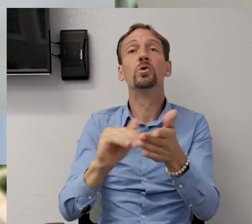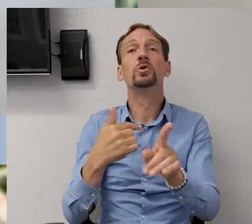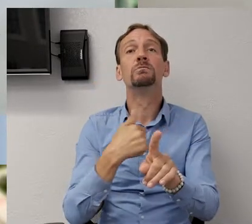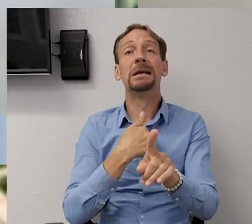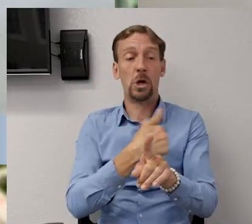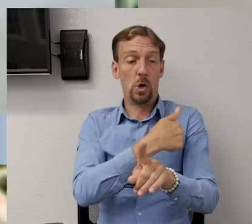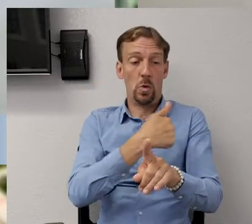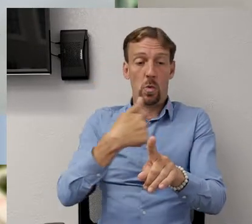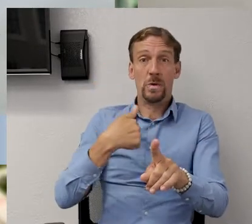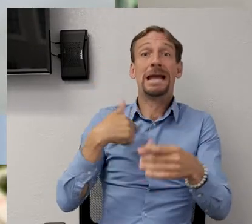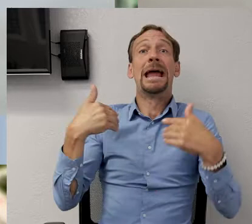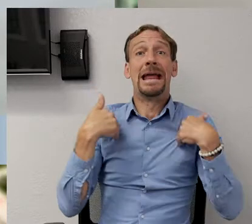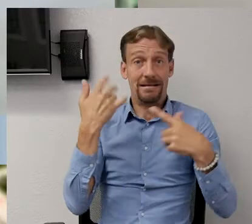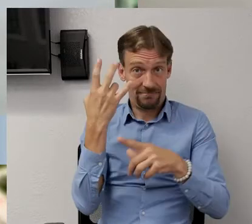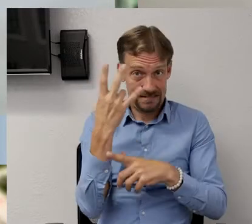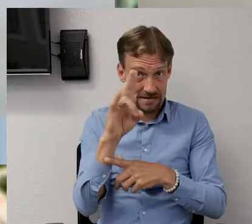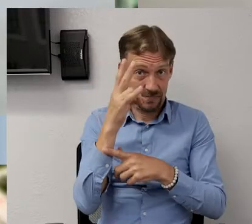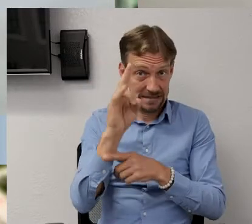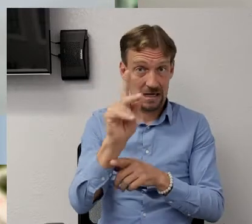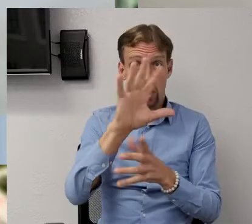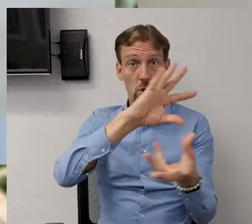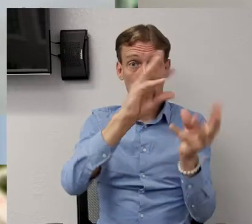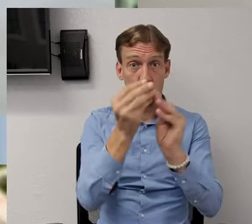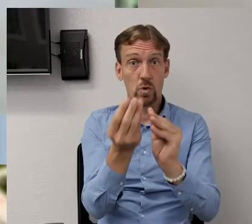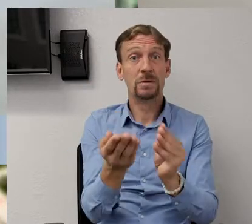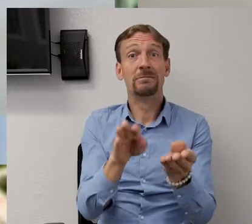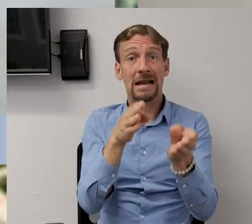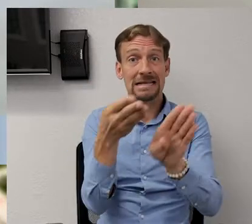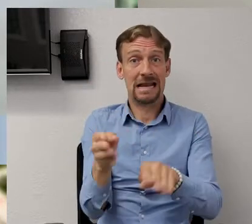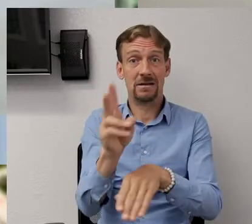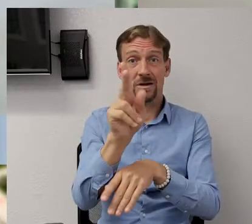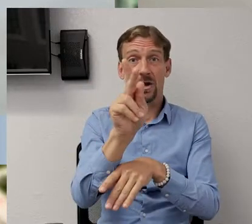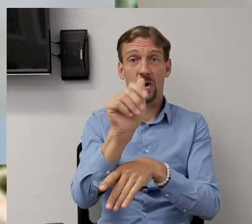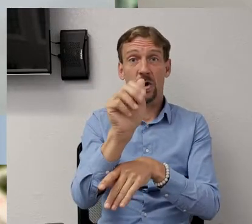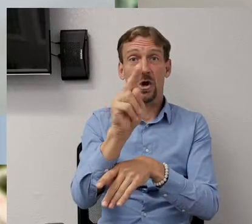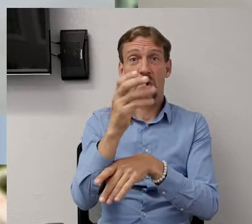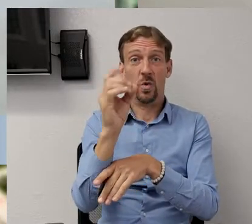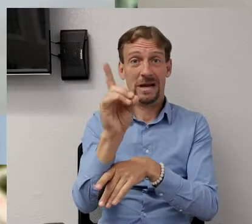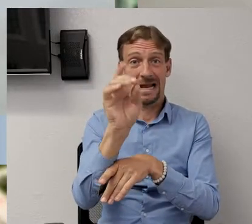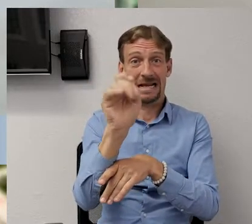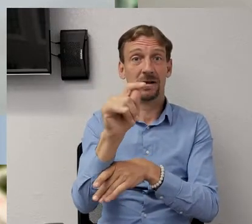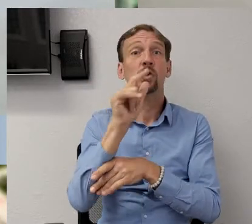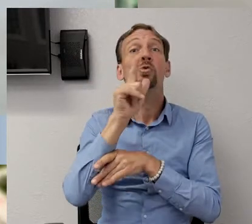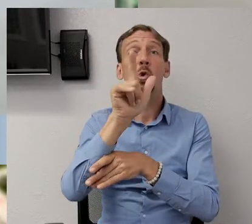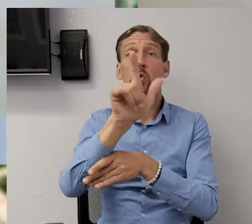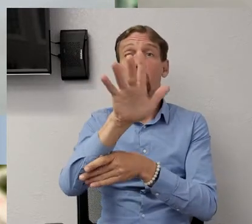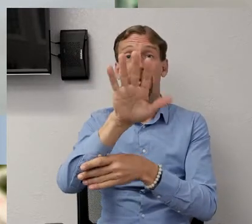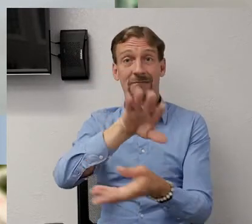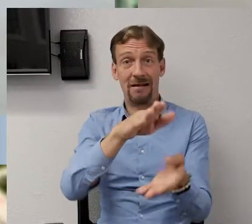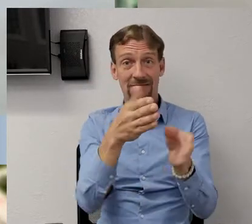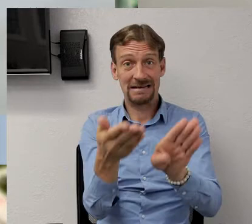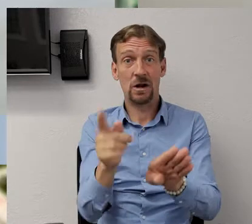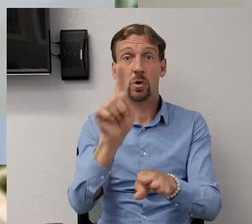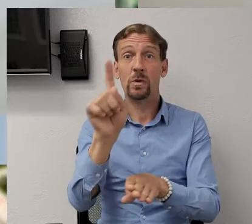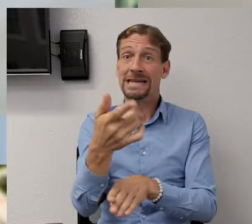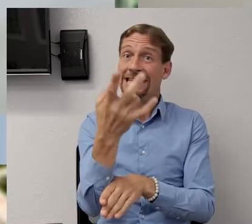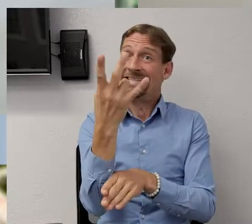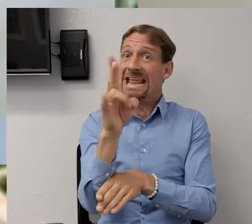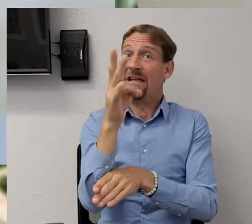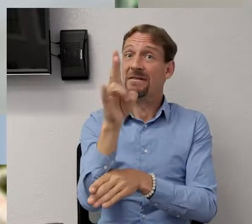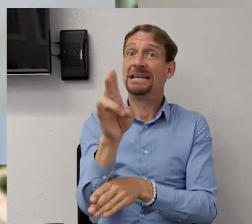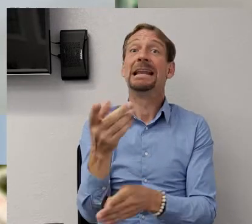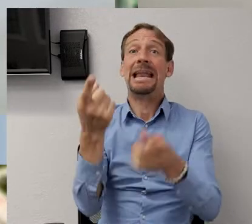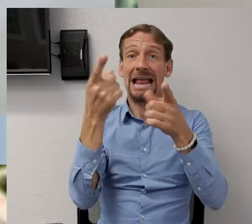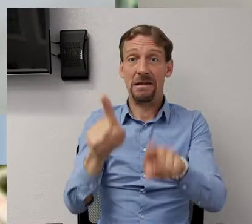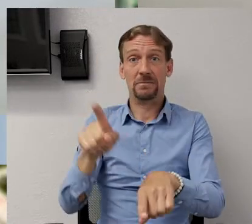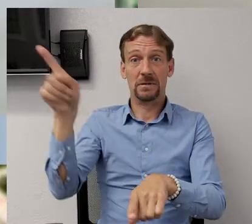we've had 17 total deaths at Quia Delta. So of the 25 that have passed away countywide, 17 of them have